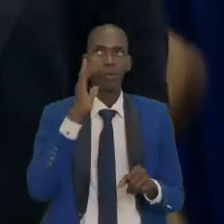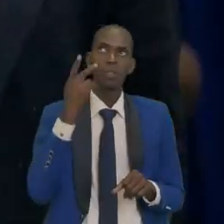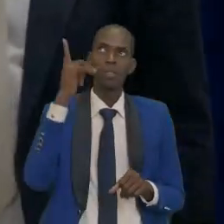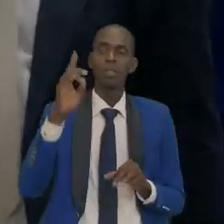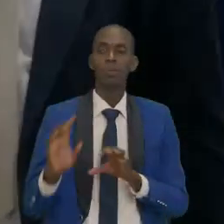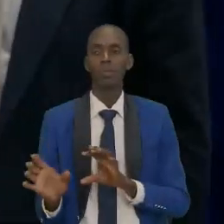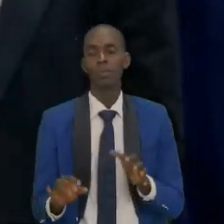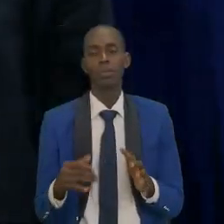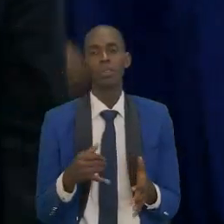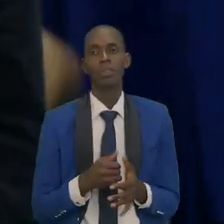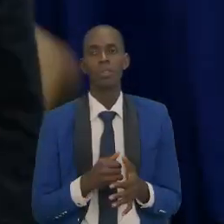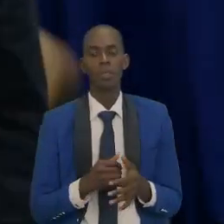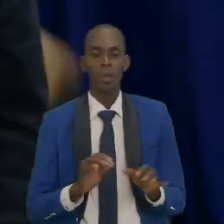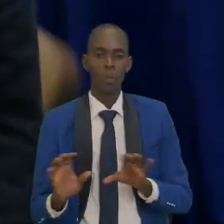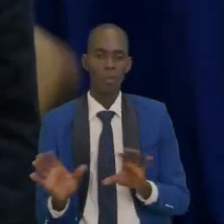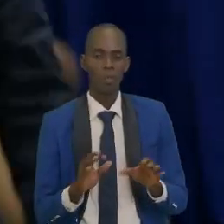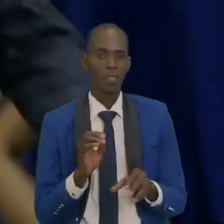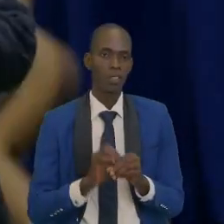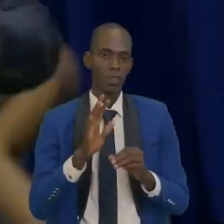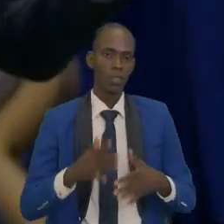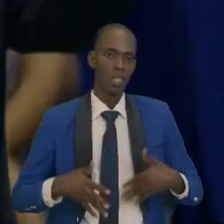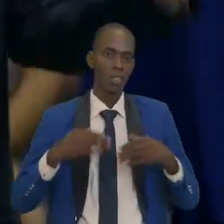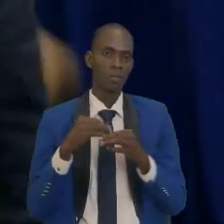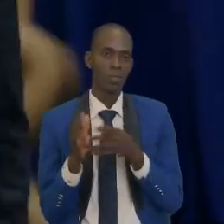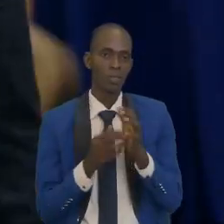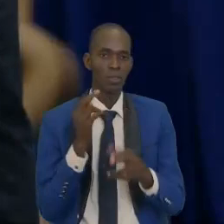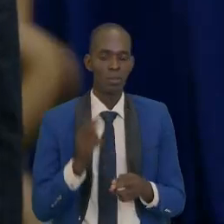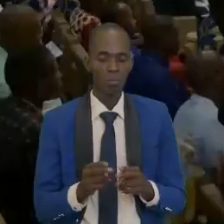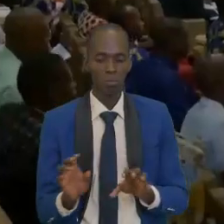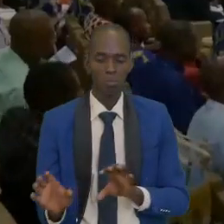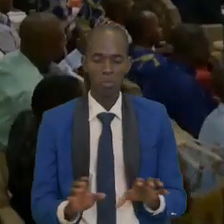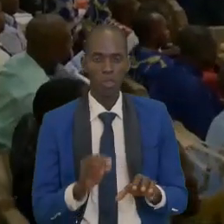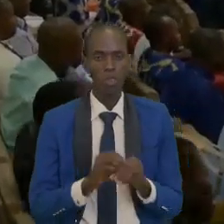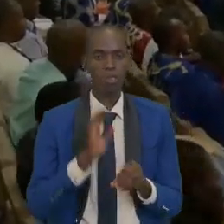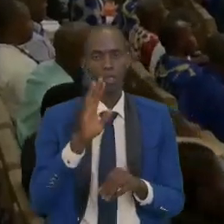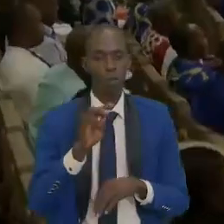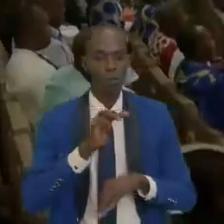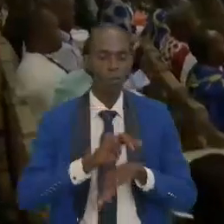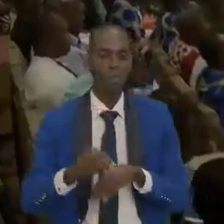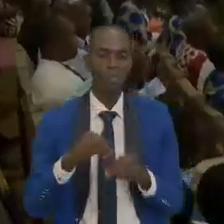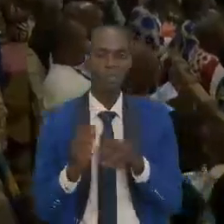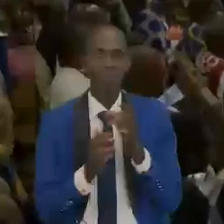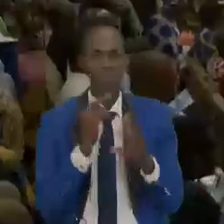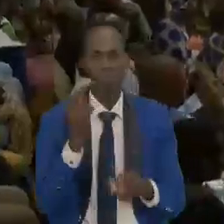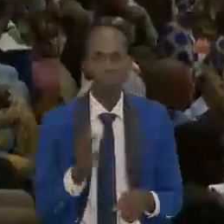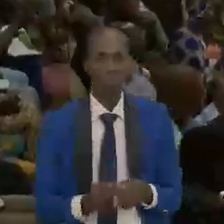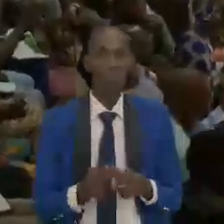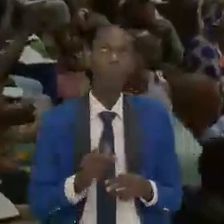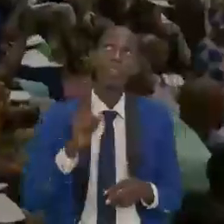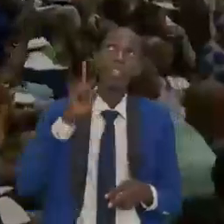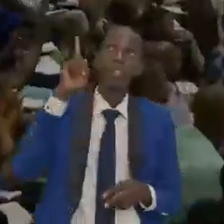performance in your life performance in your ministry he